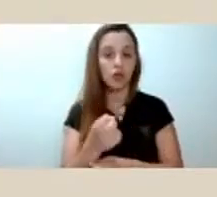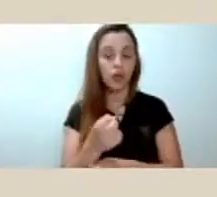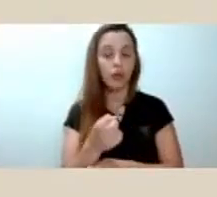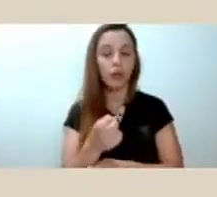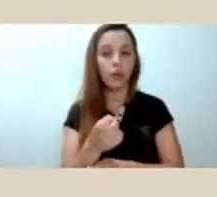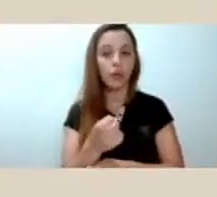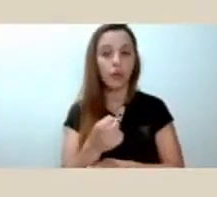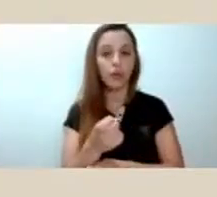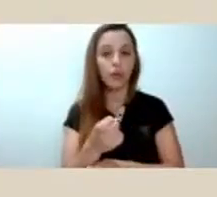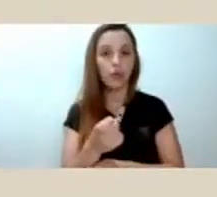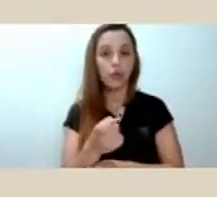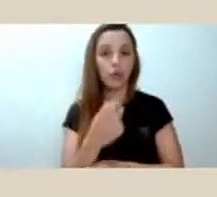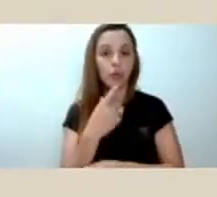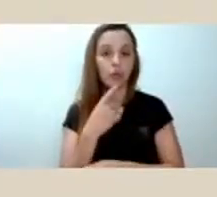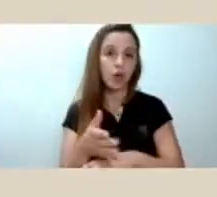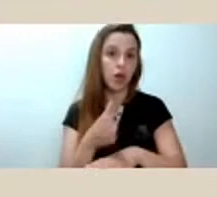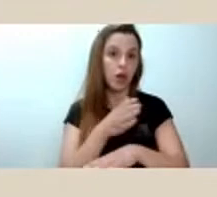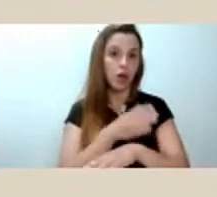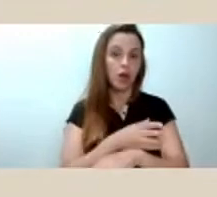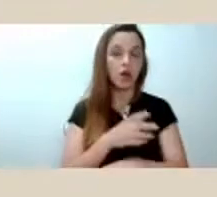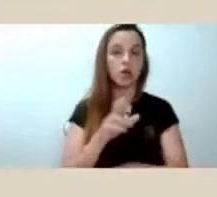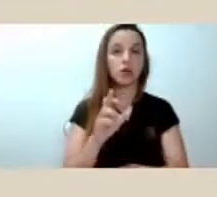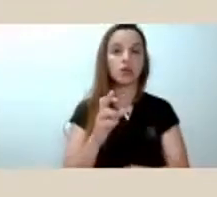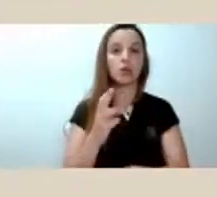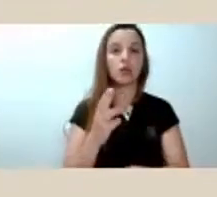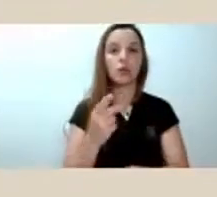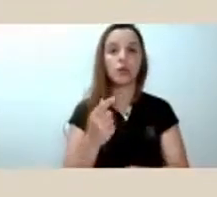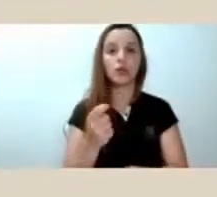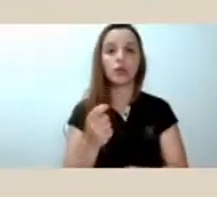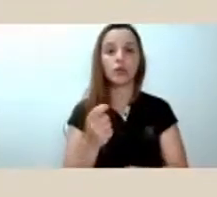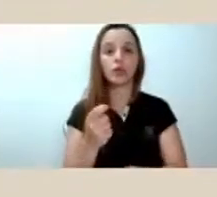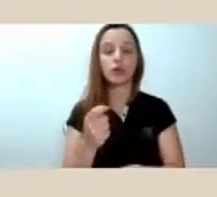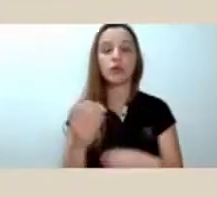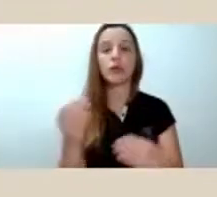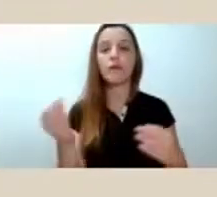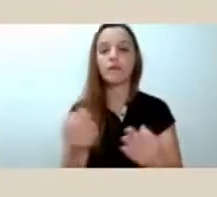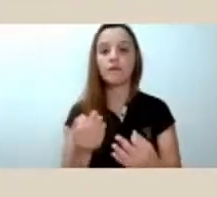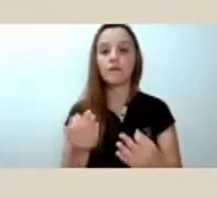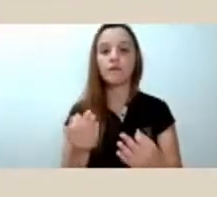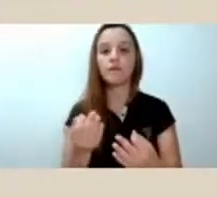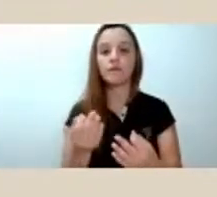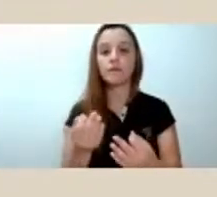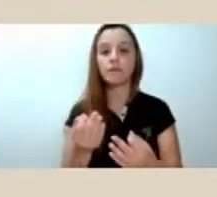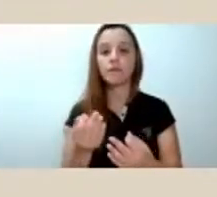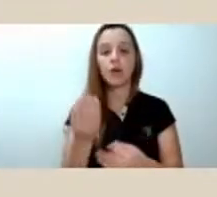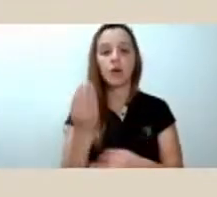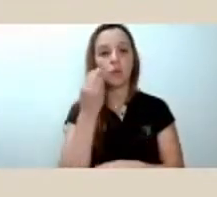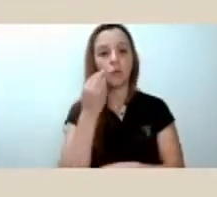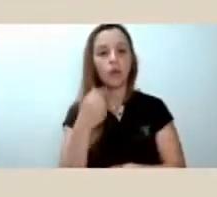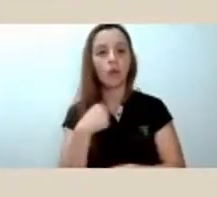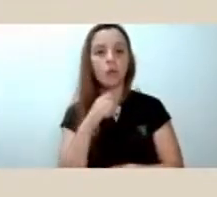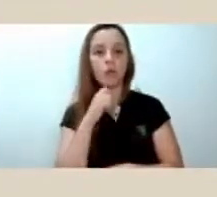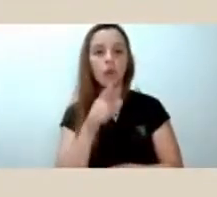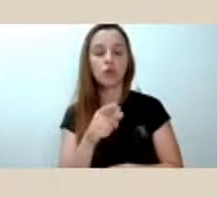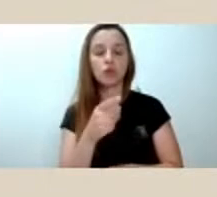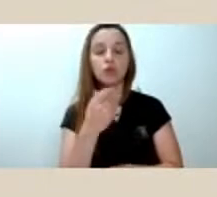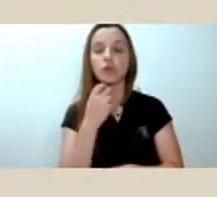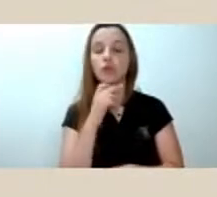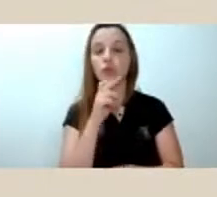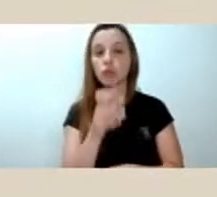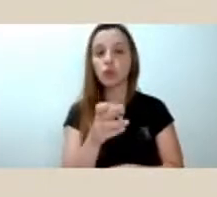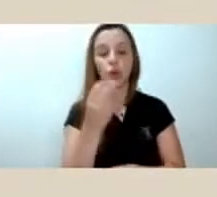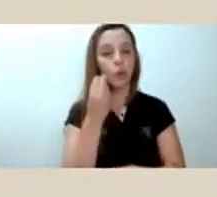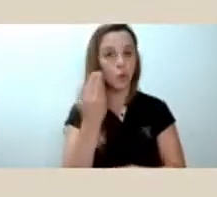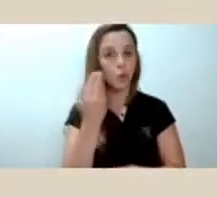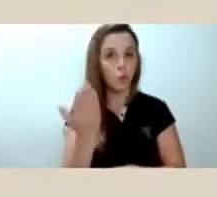que a Ruth colocou, como é que eu posso responder a isso, não é? Em relação à